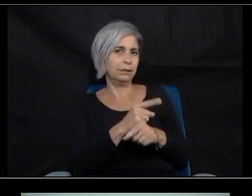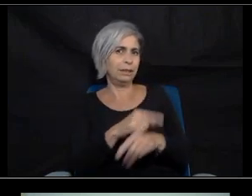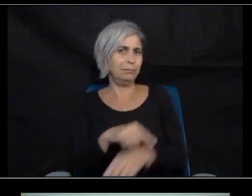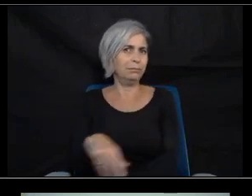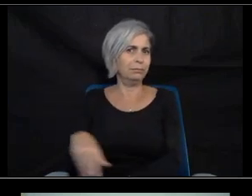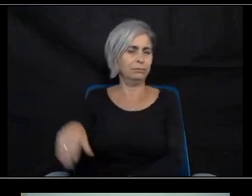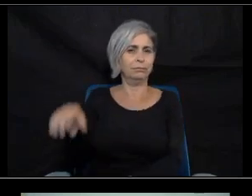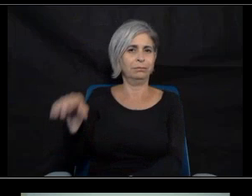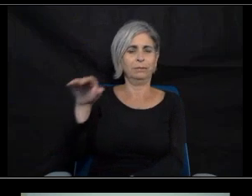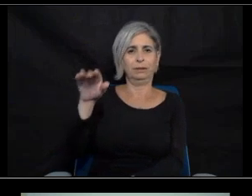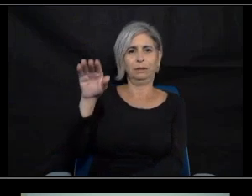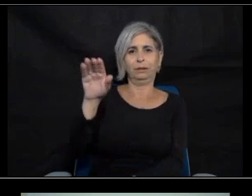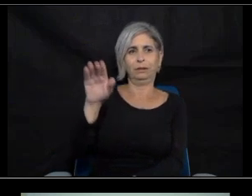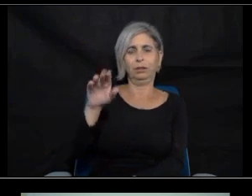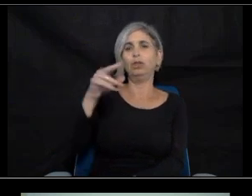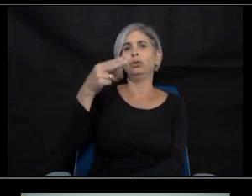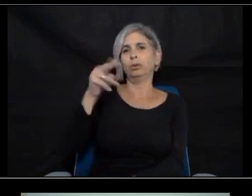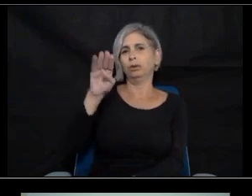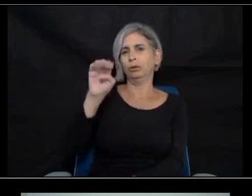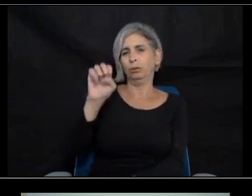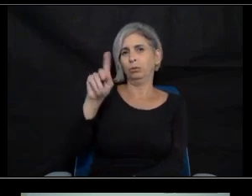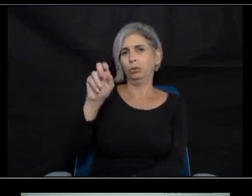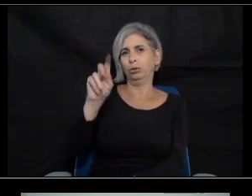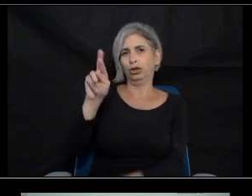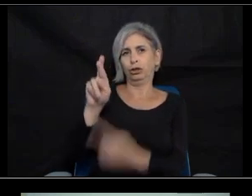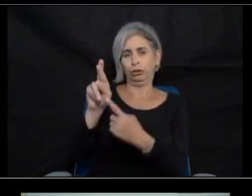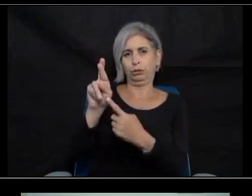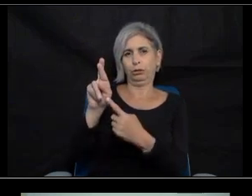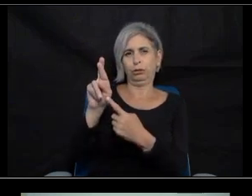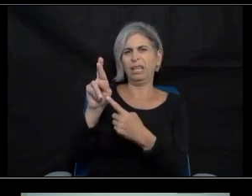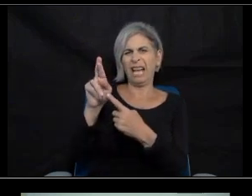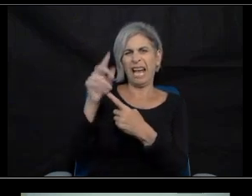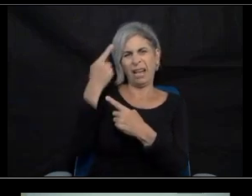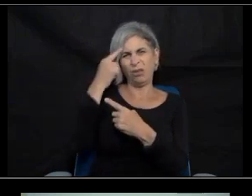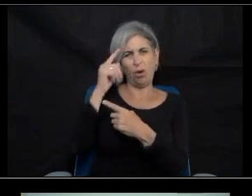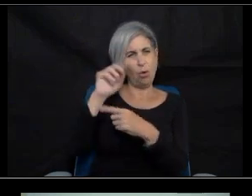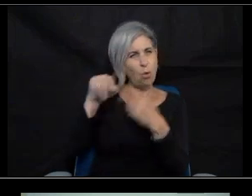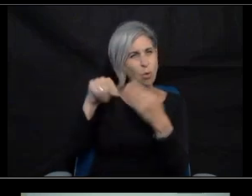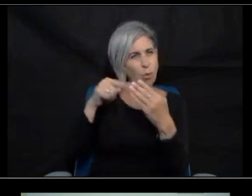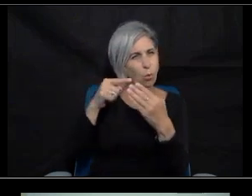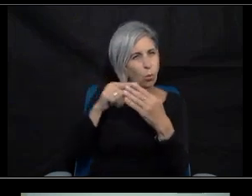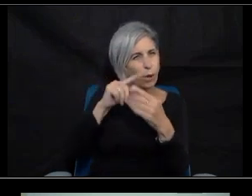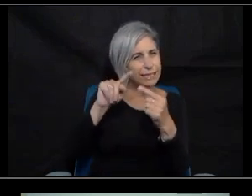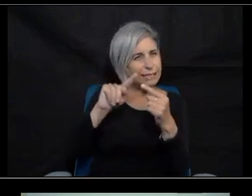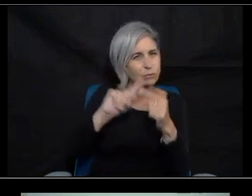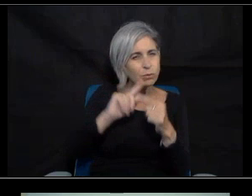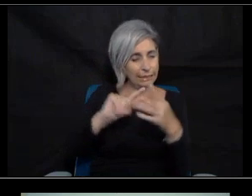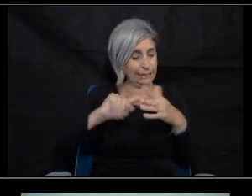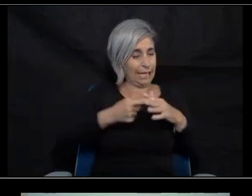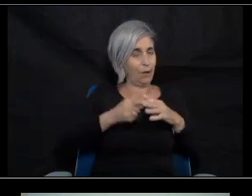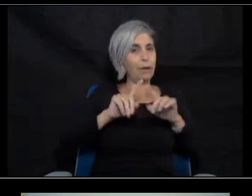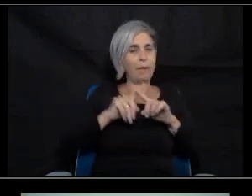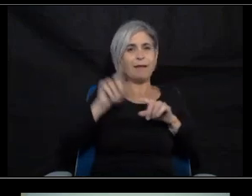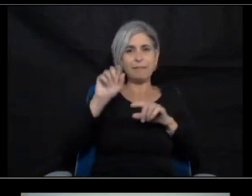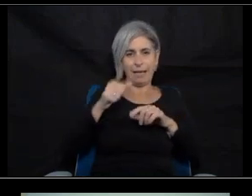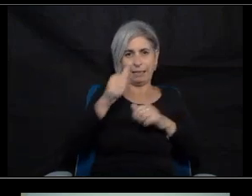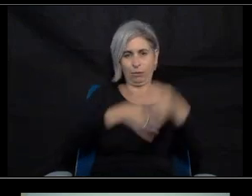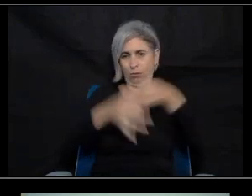us. I don't know if he actually, I think he, I don't know if he, what his physical start date was, if he has actually, but yes, he's one of